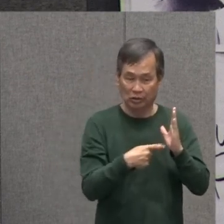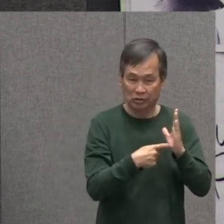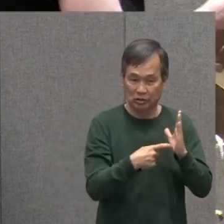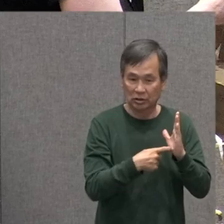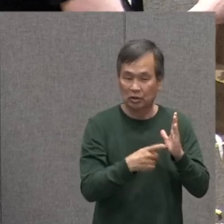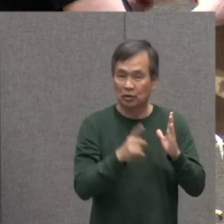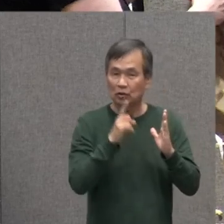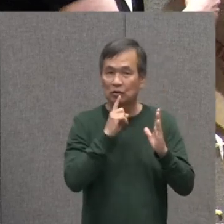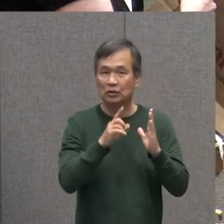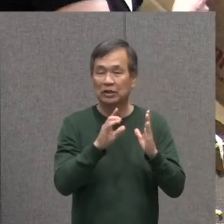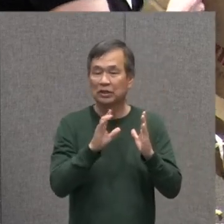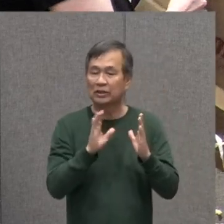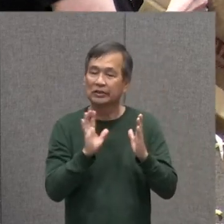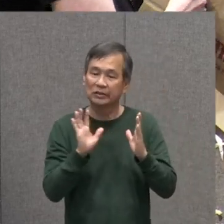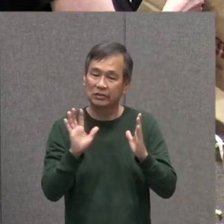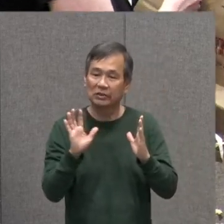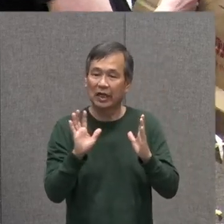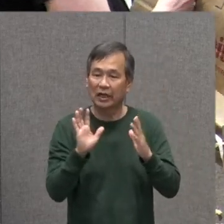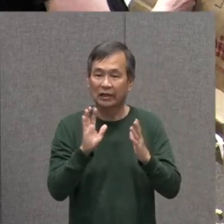everyday life.